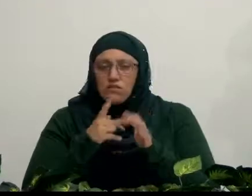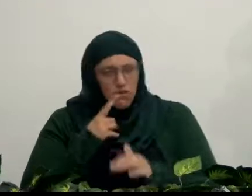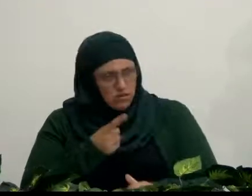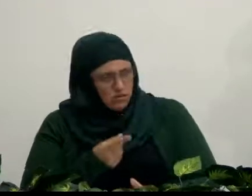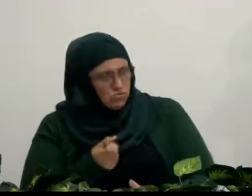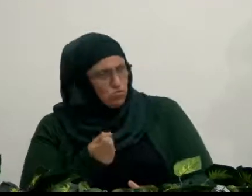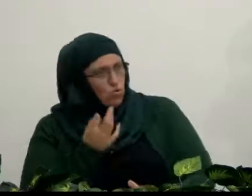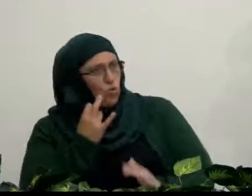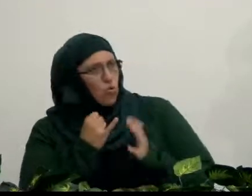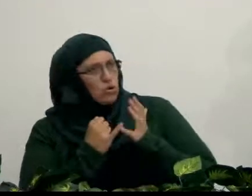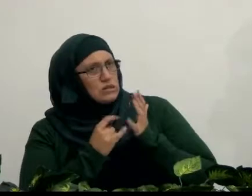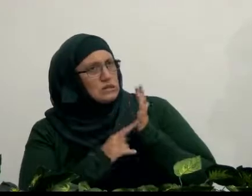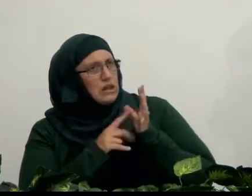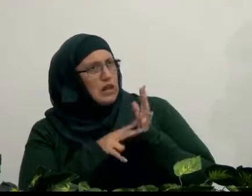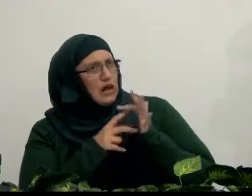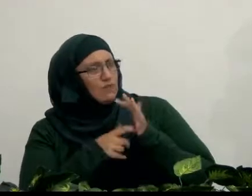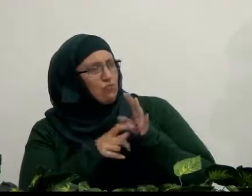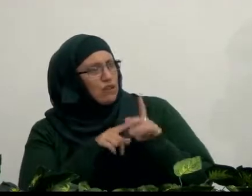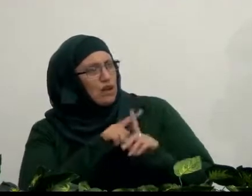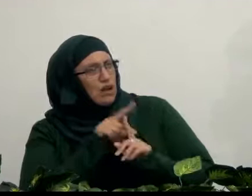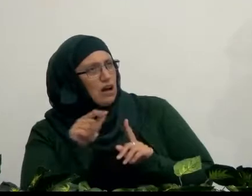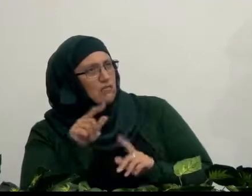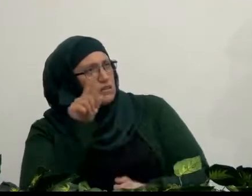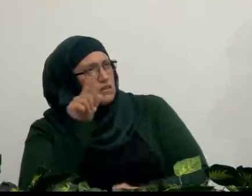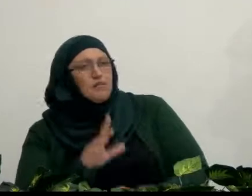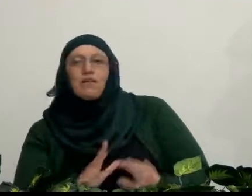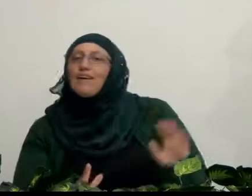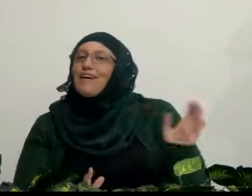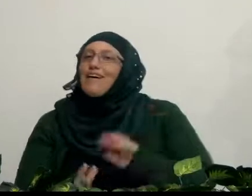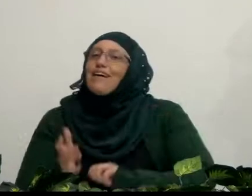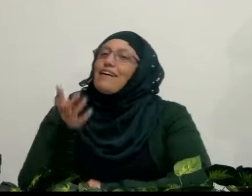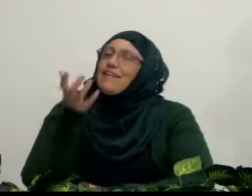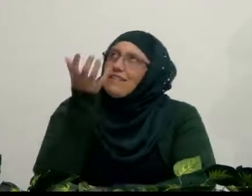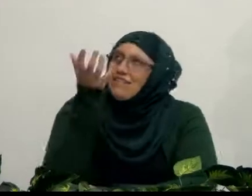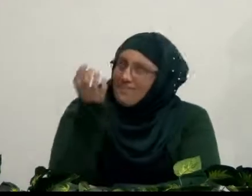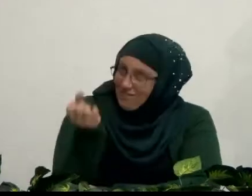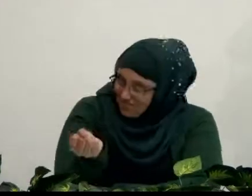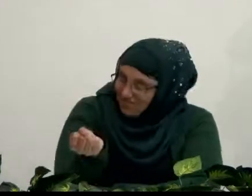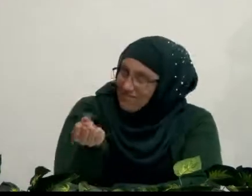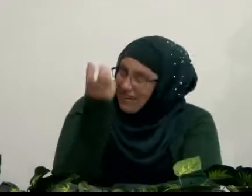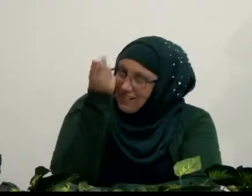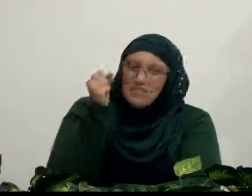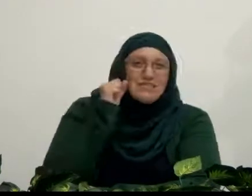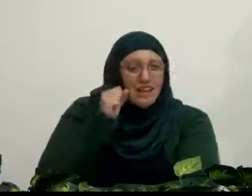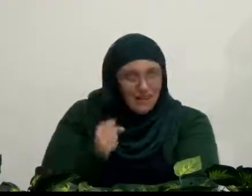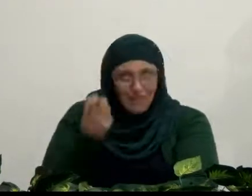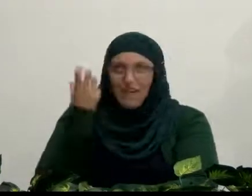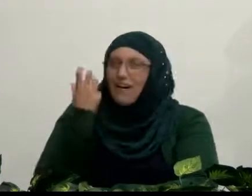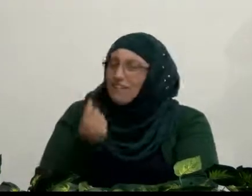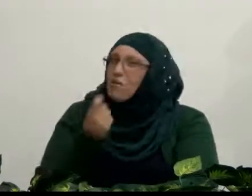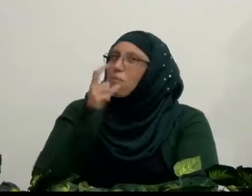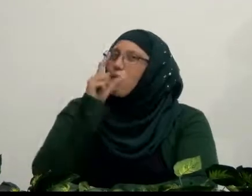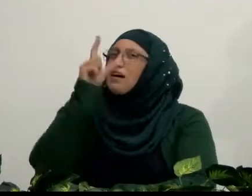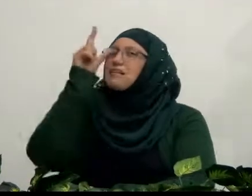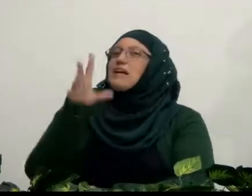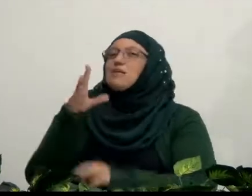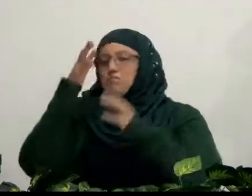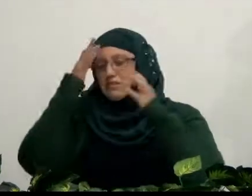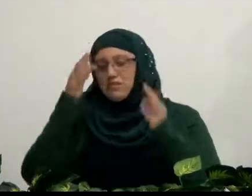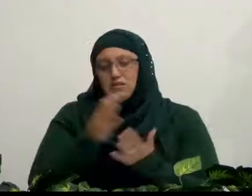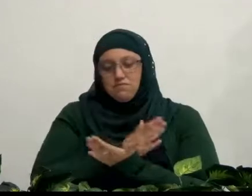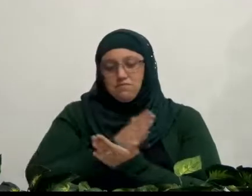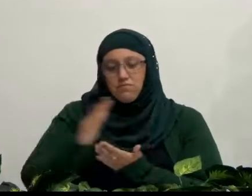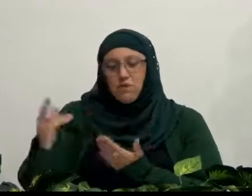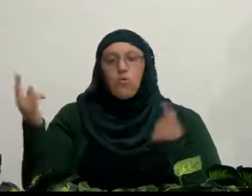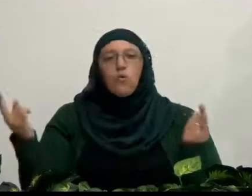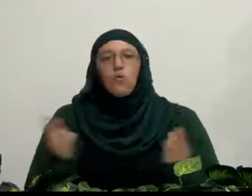was. But Islam eradicated slavery in a very wise way. One of the ways was this.